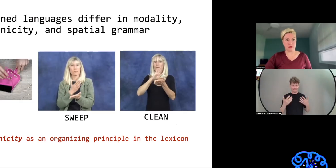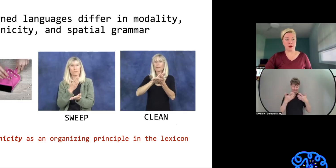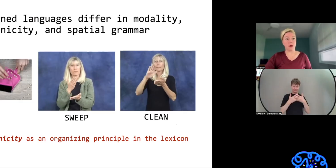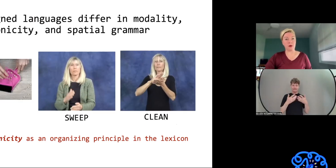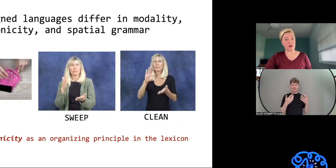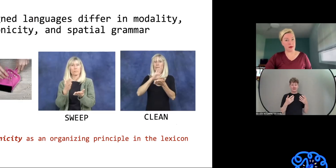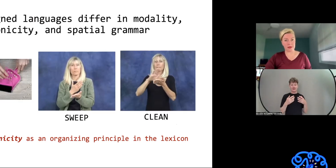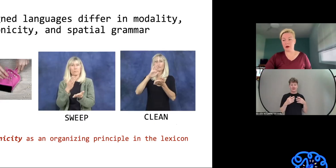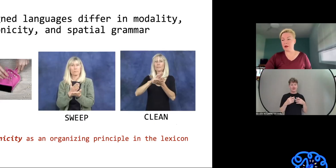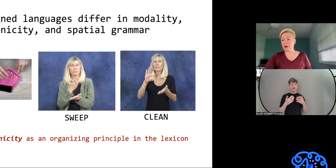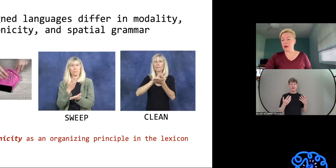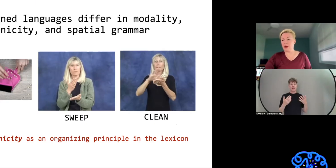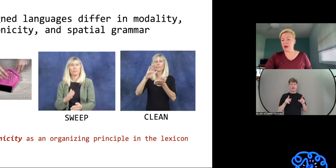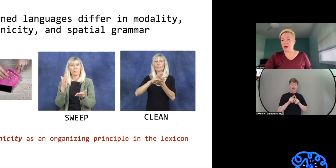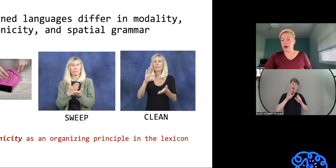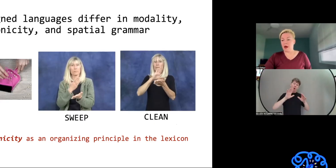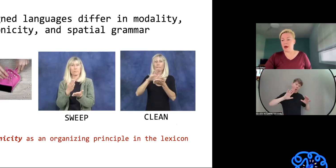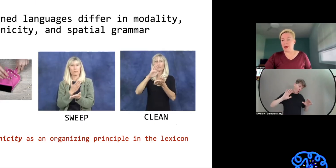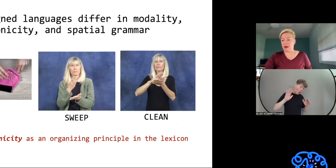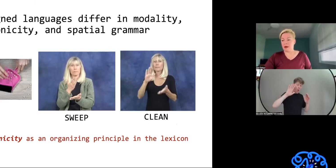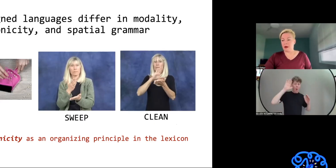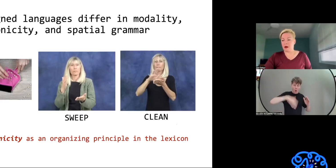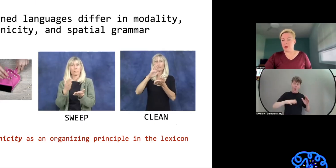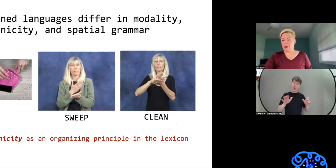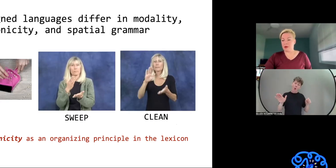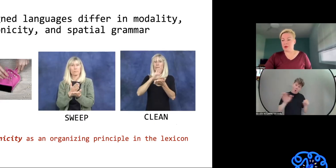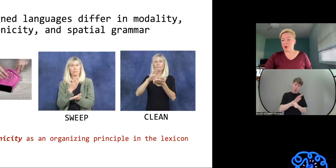a whole lexicon.